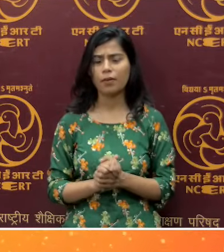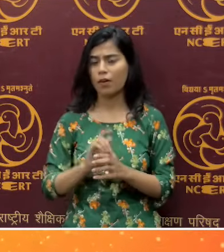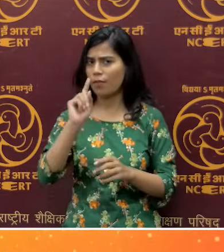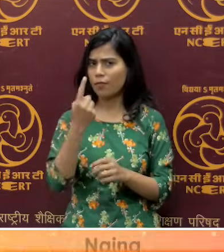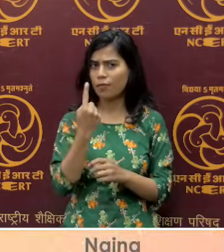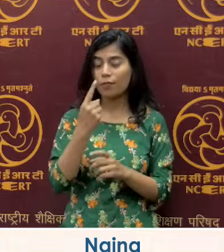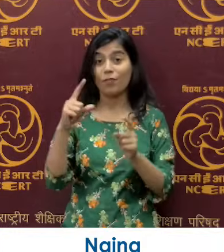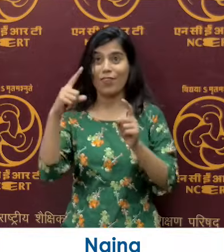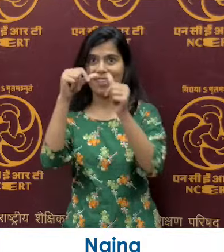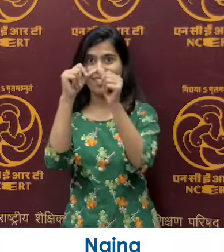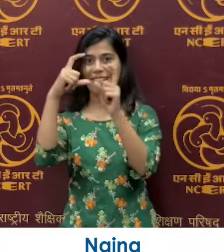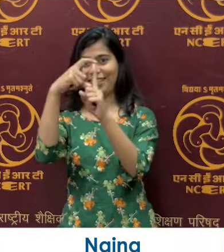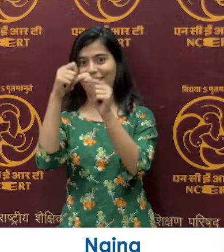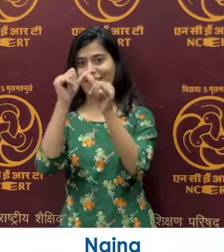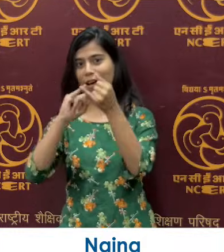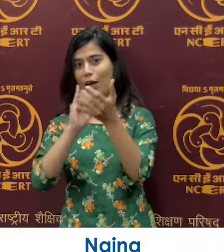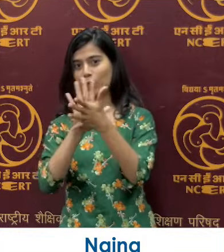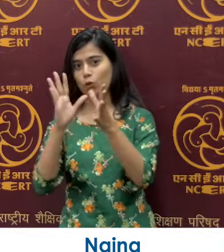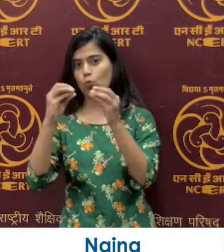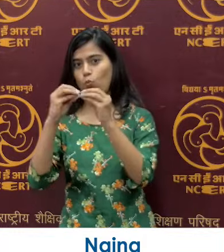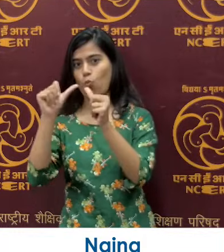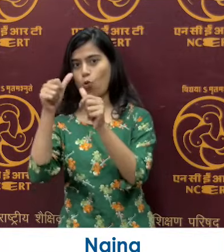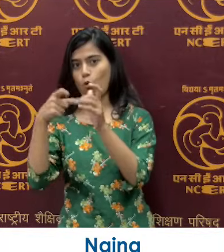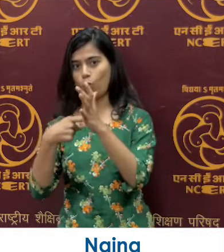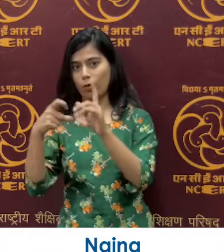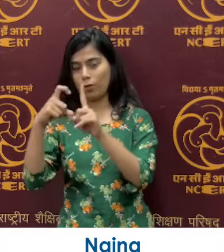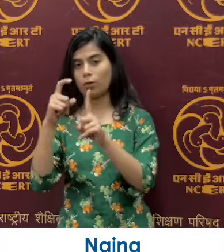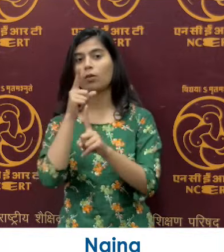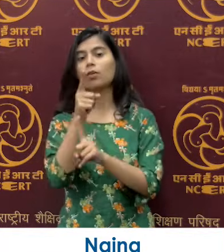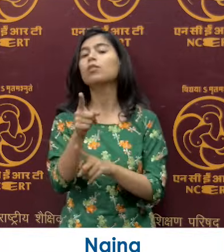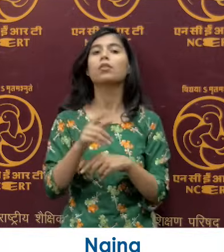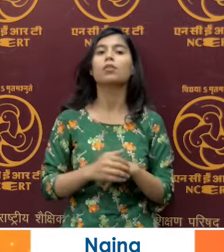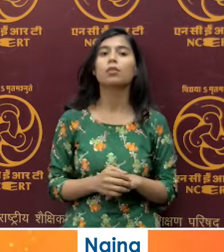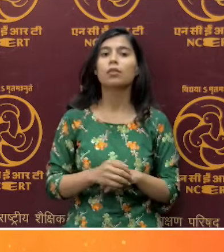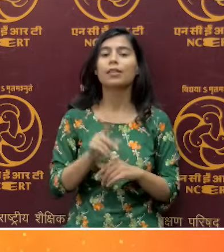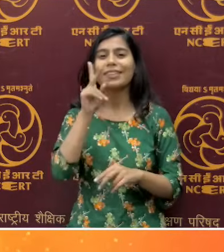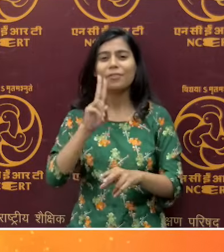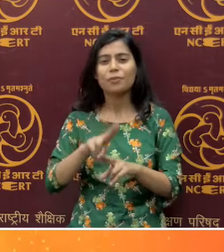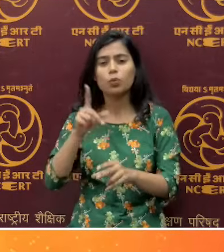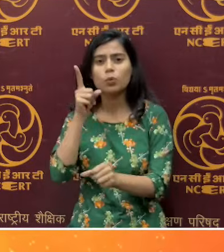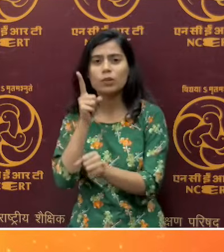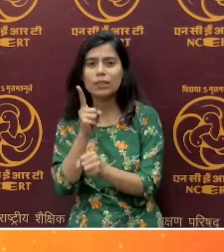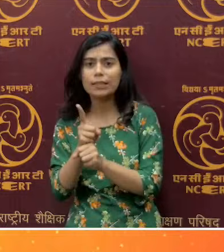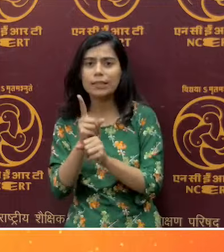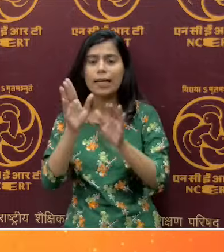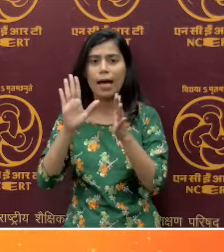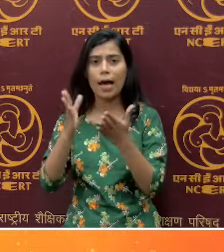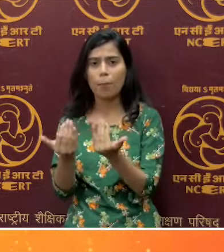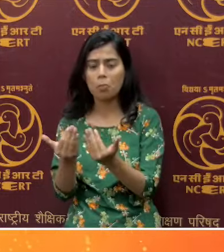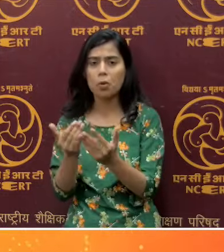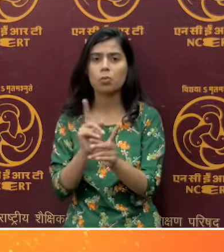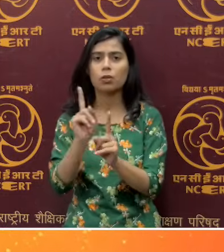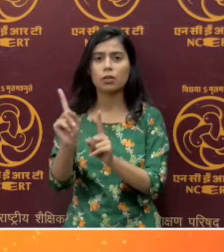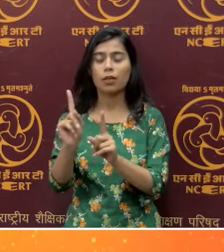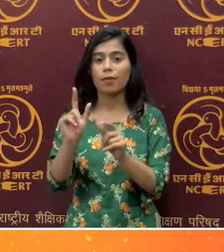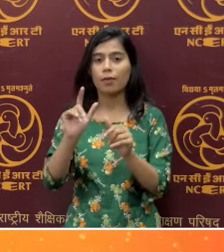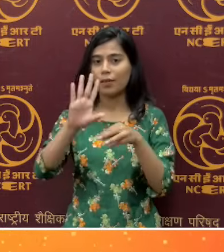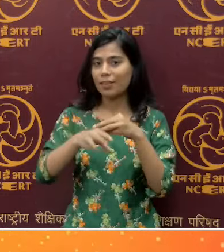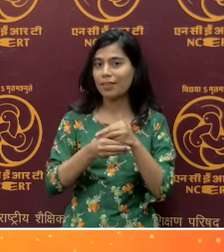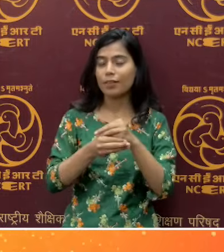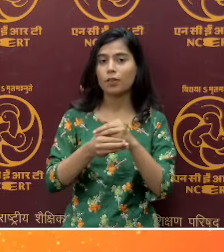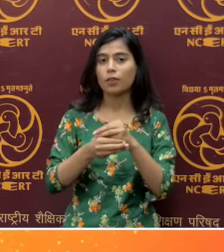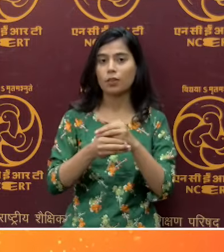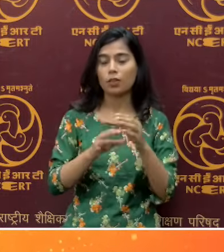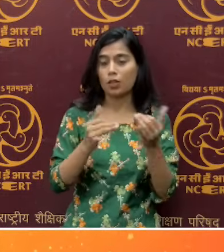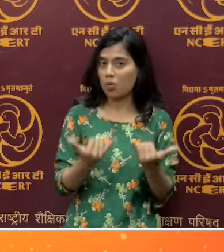once you can see the dashboard of the screen, you won't find any feature available here. So once you click on add school, so basically you are